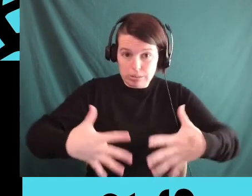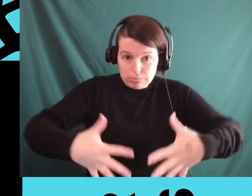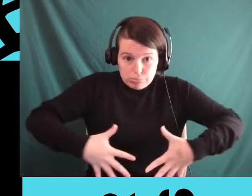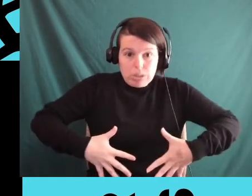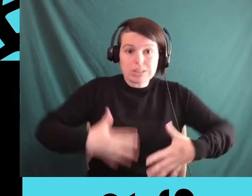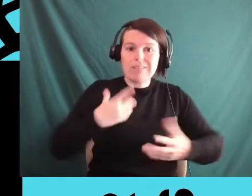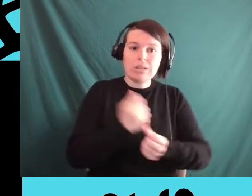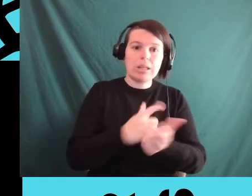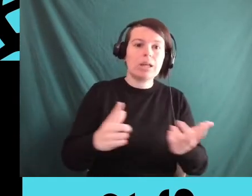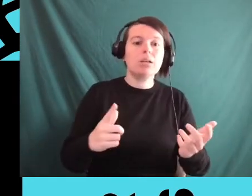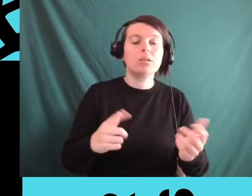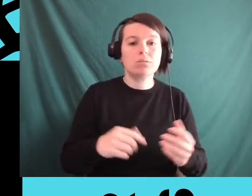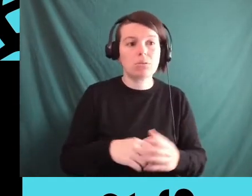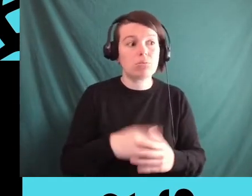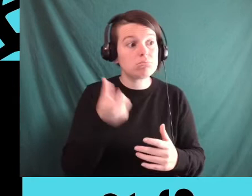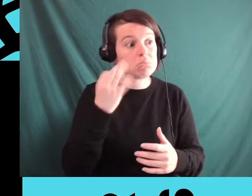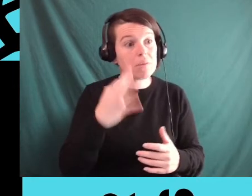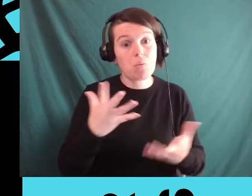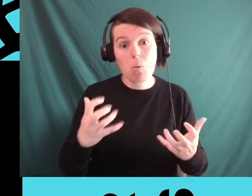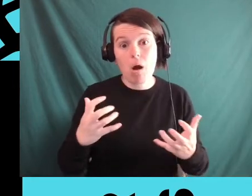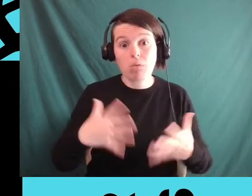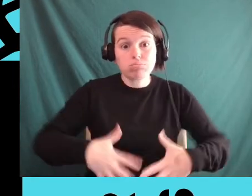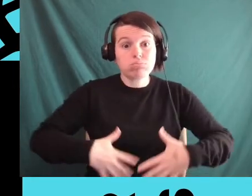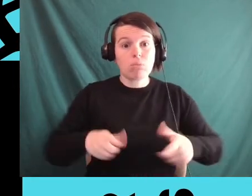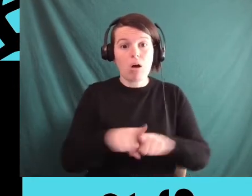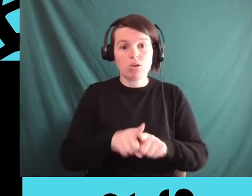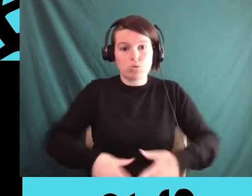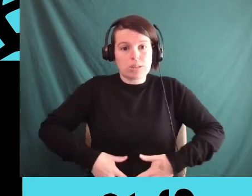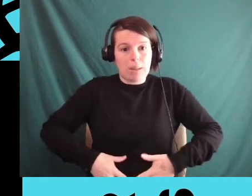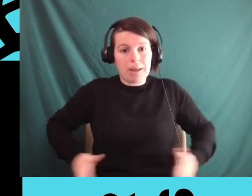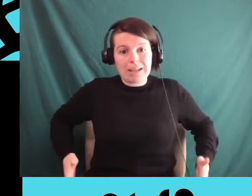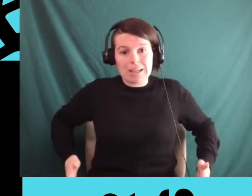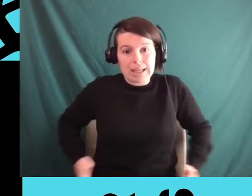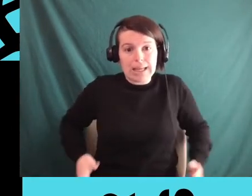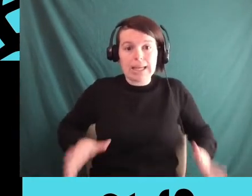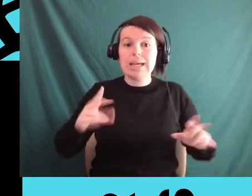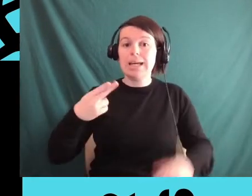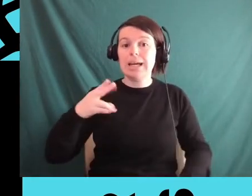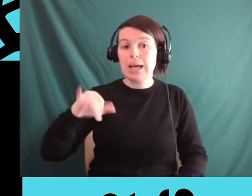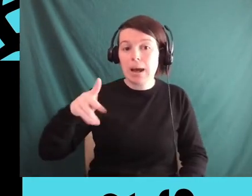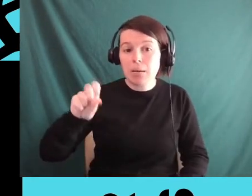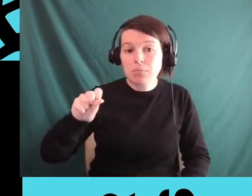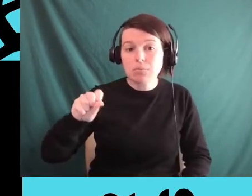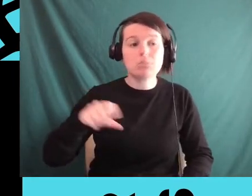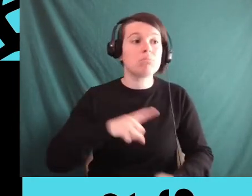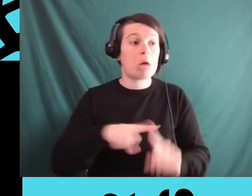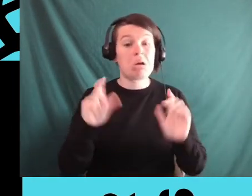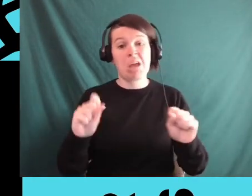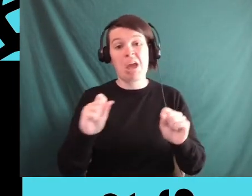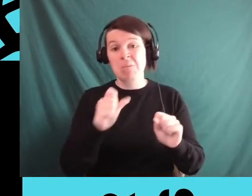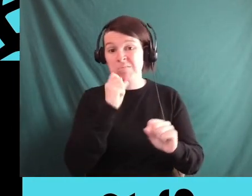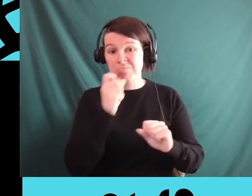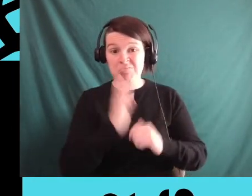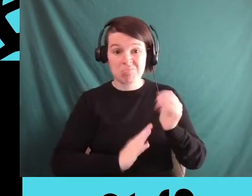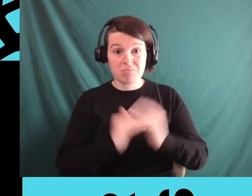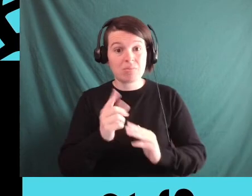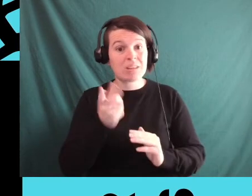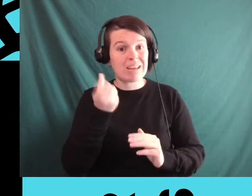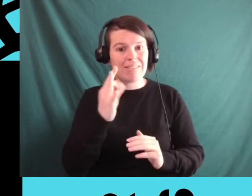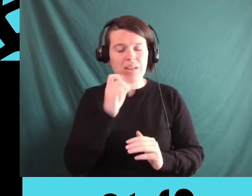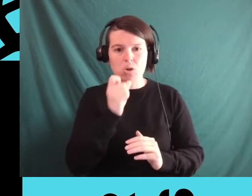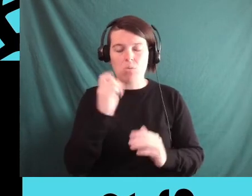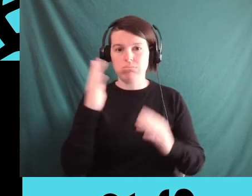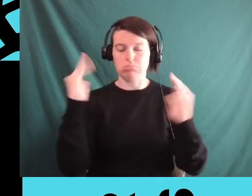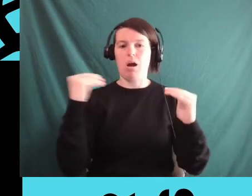great for some folks who want to compress also their stomach and hips, but it can be uncomfortable for those who don't expect that